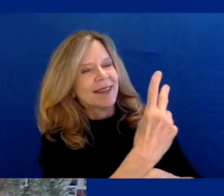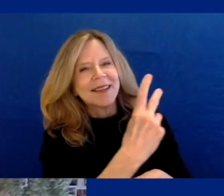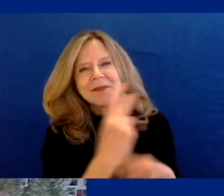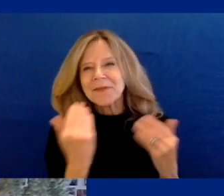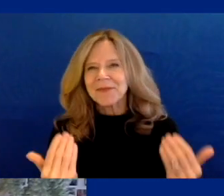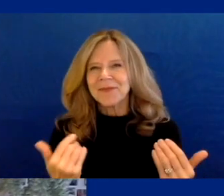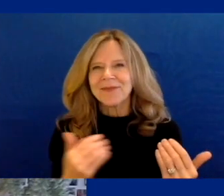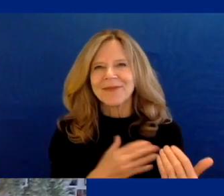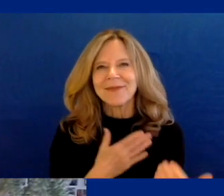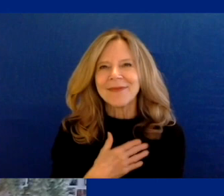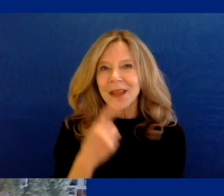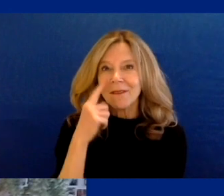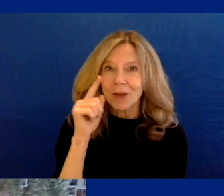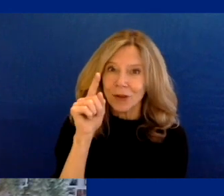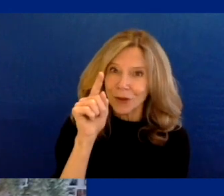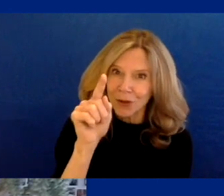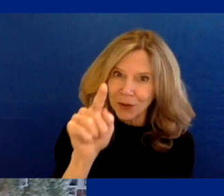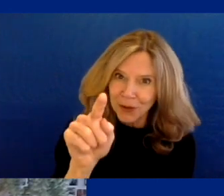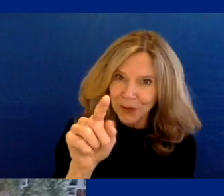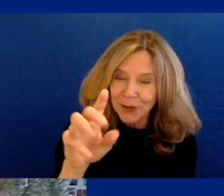happy for you, Mónica.